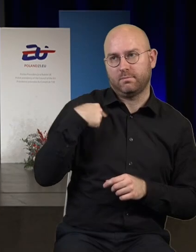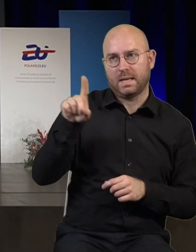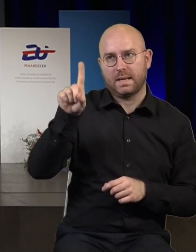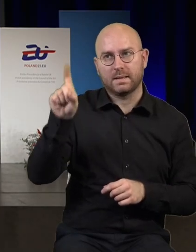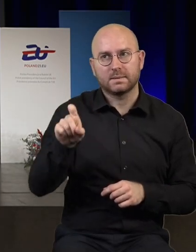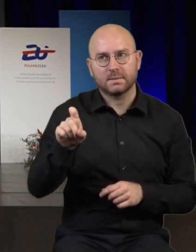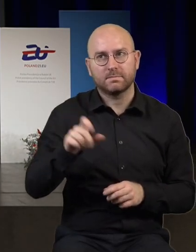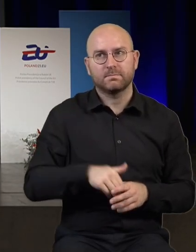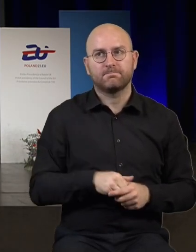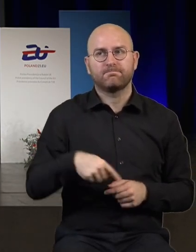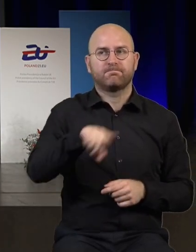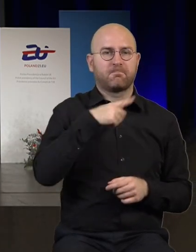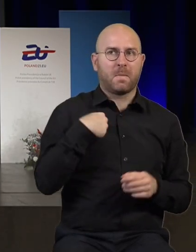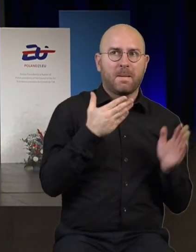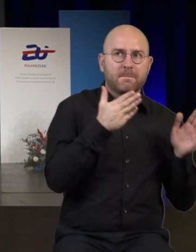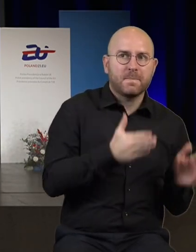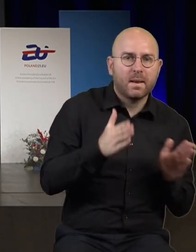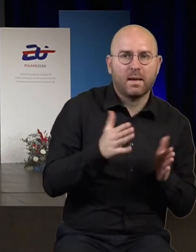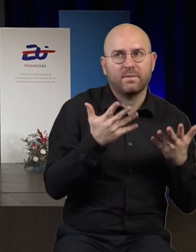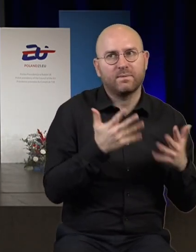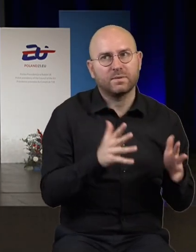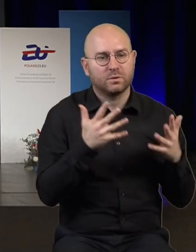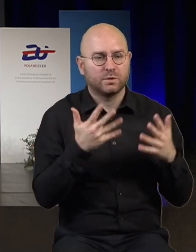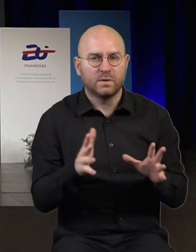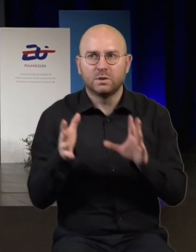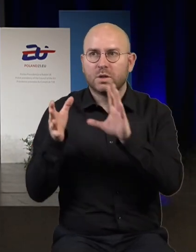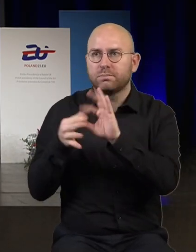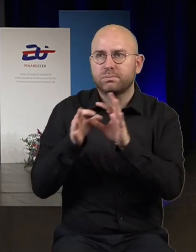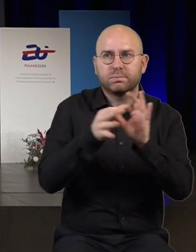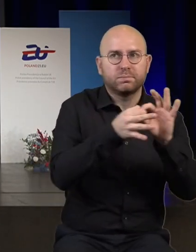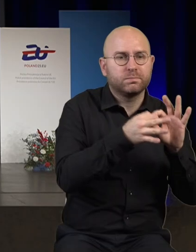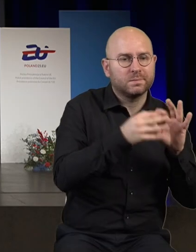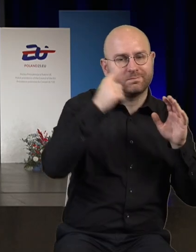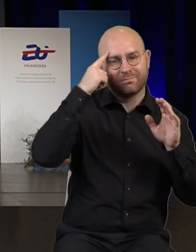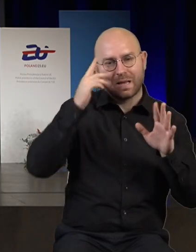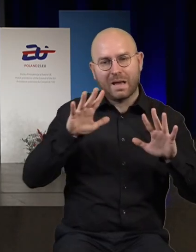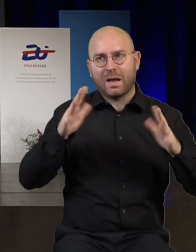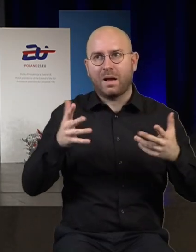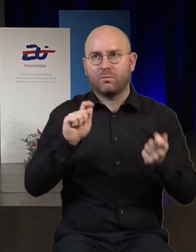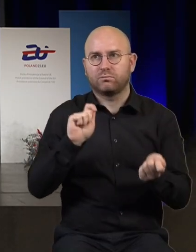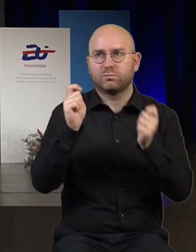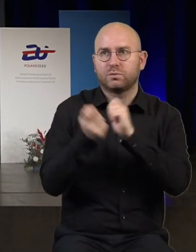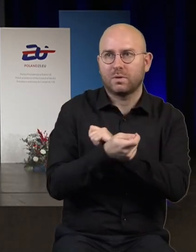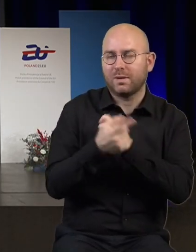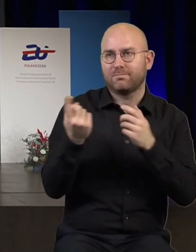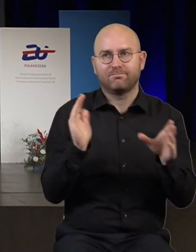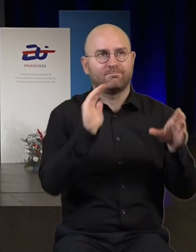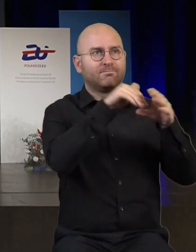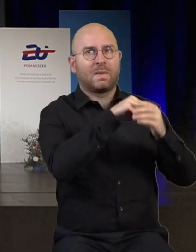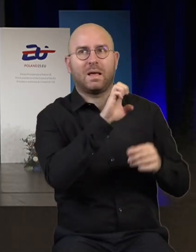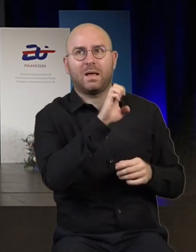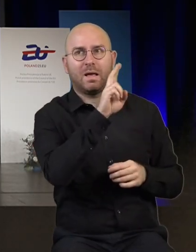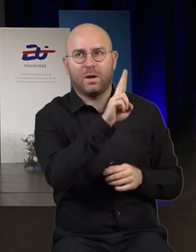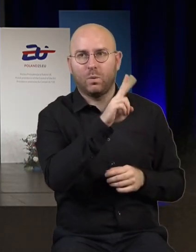What priorities should cohesion policy adopt in this area for the next financial perspective, and maybe how should